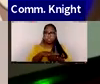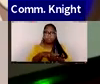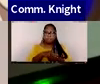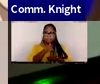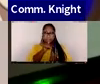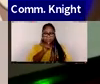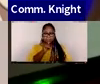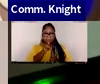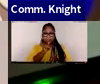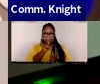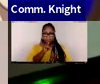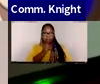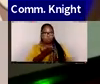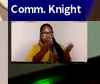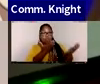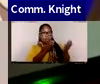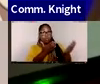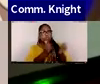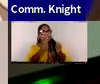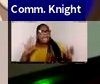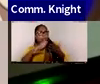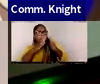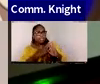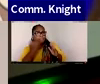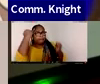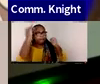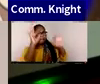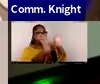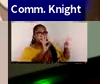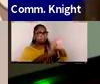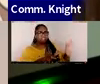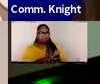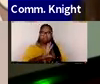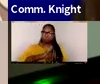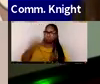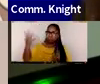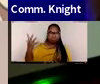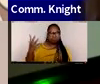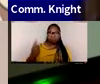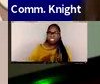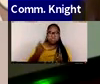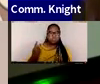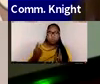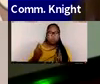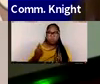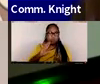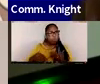Proposals without any community input are, again, a travesty to and an insult to all the neighbors.